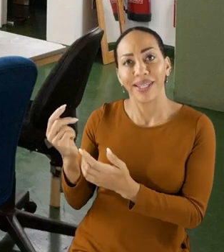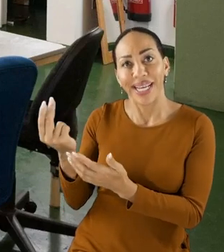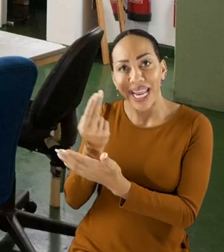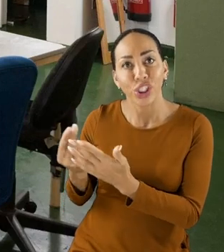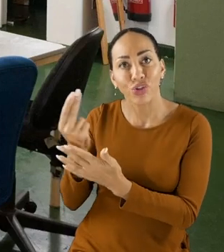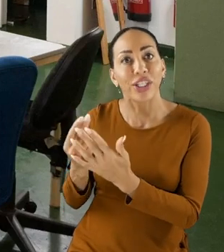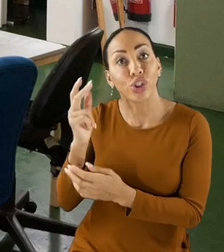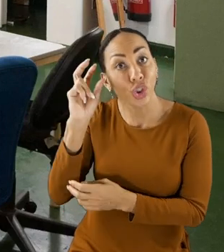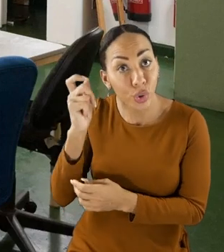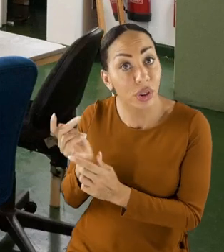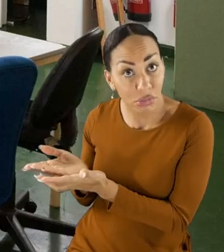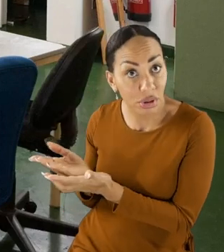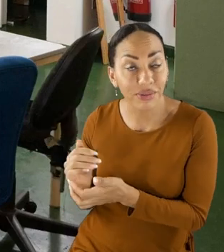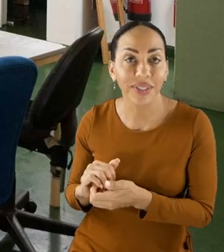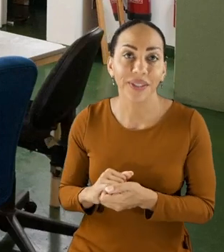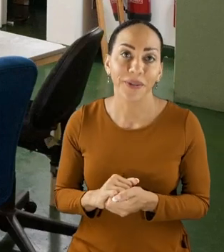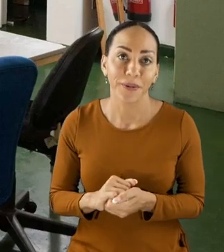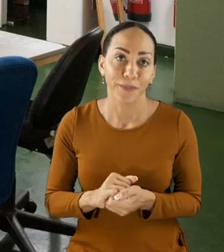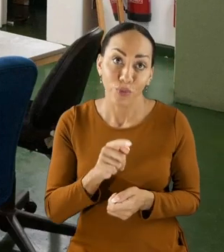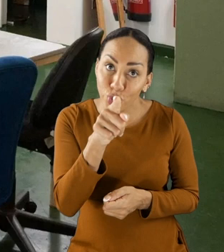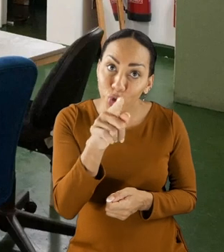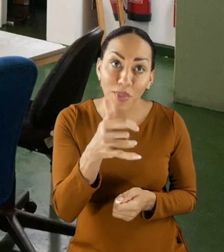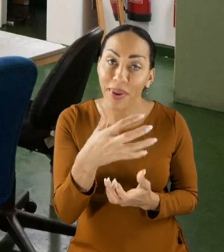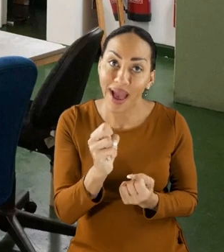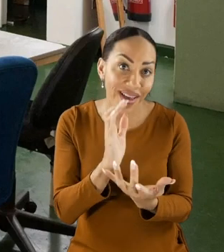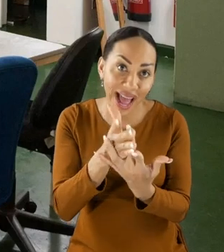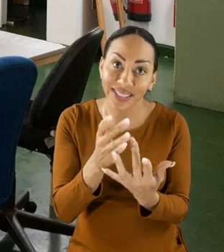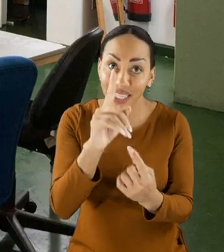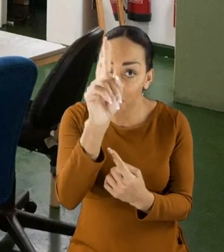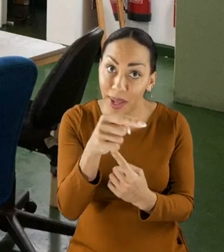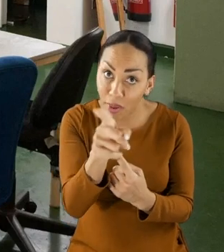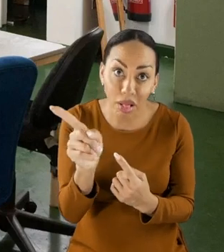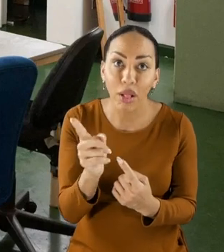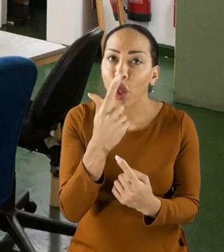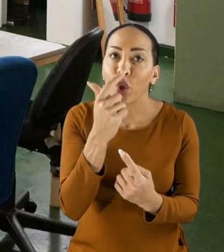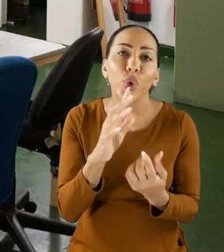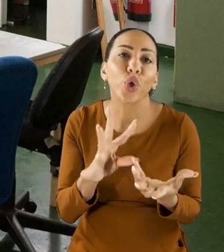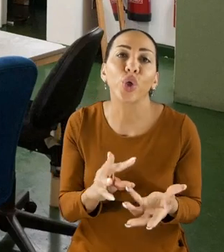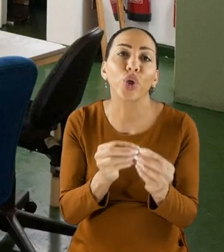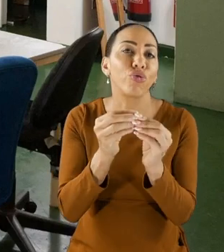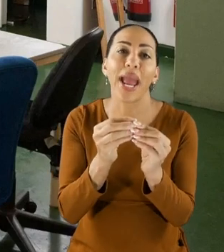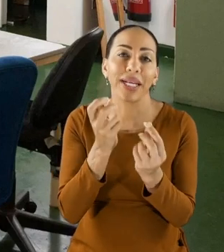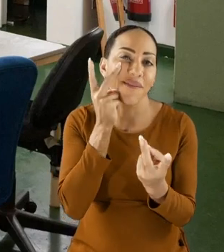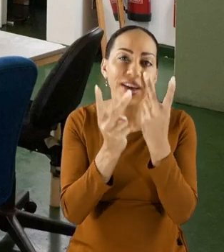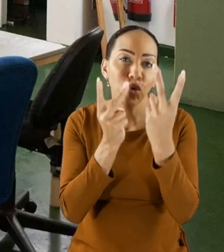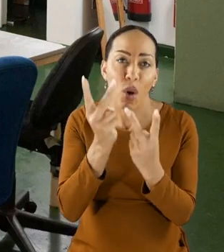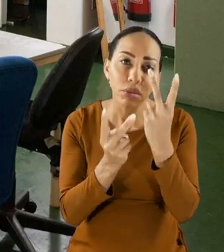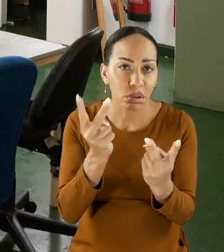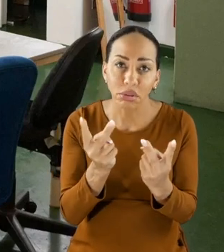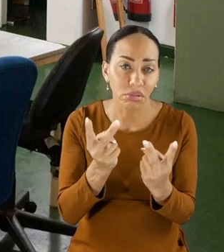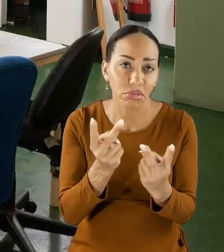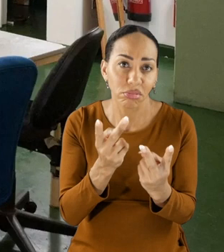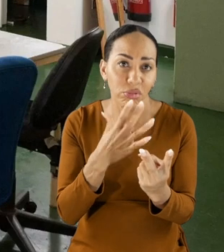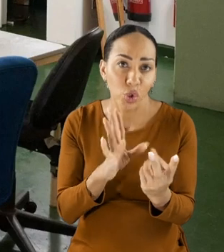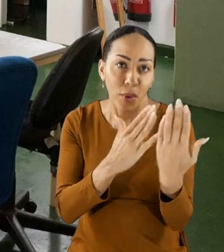of illustrators myself, illustration students. You may have access to people who may be